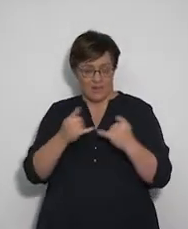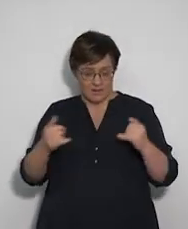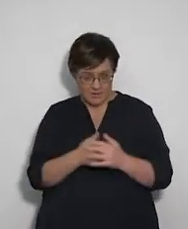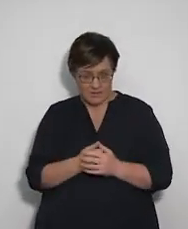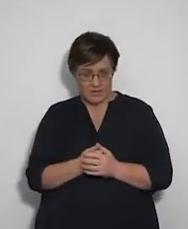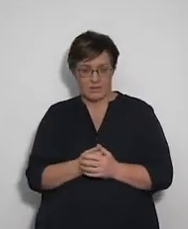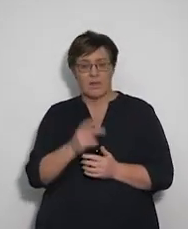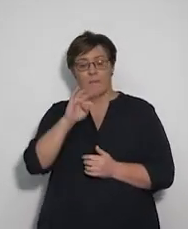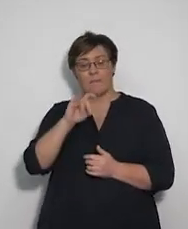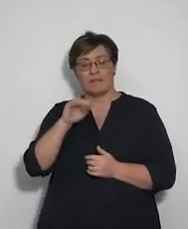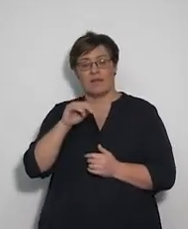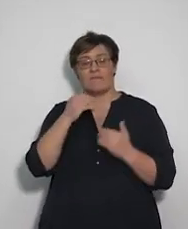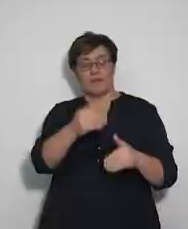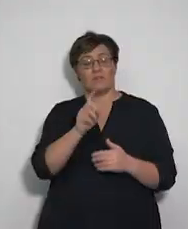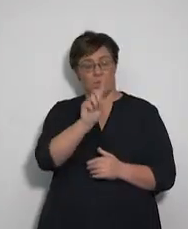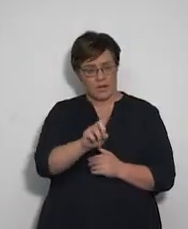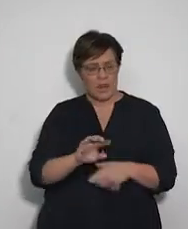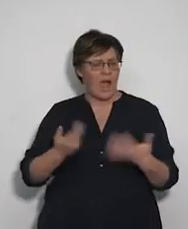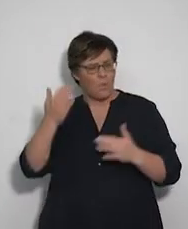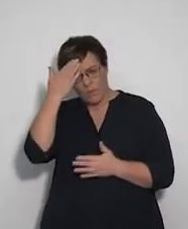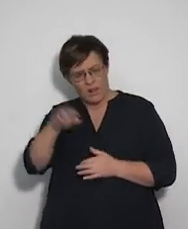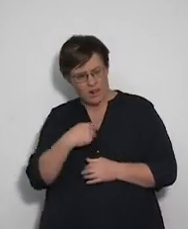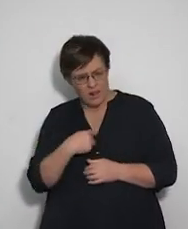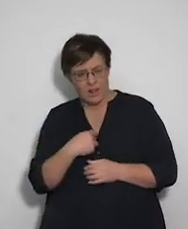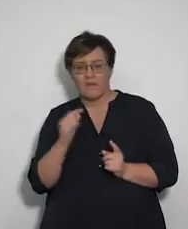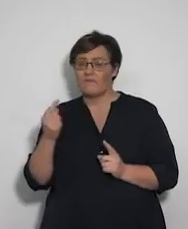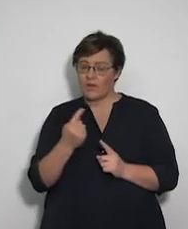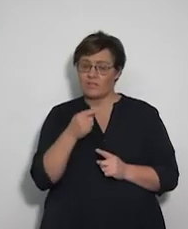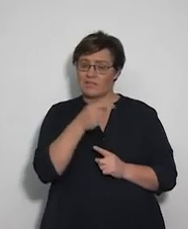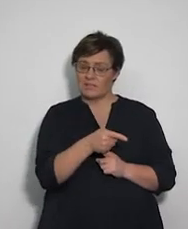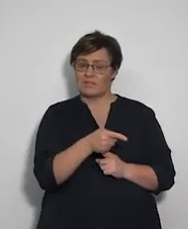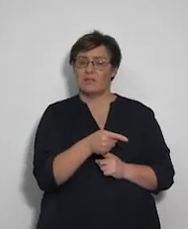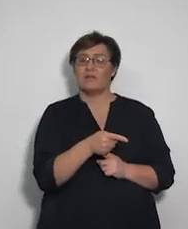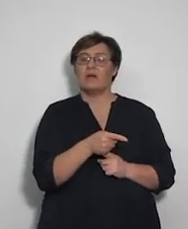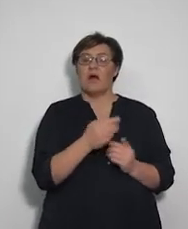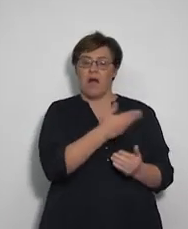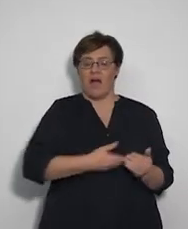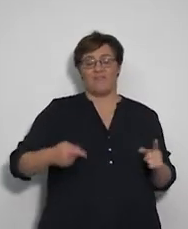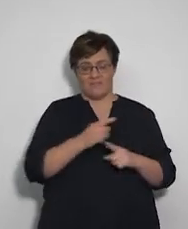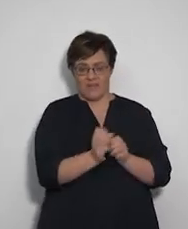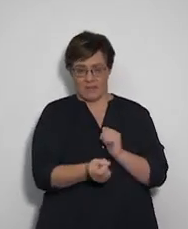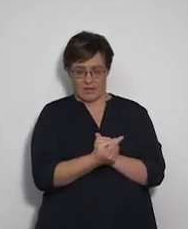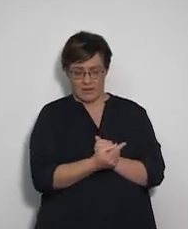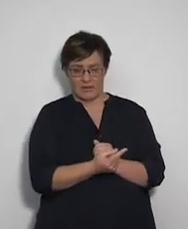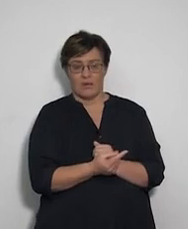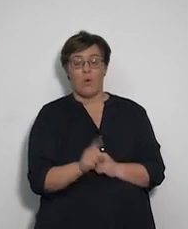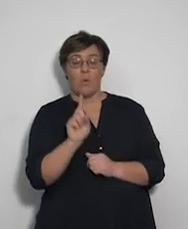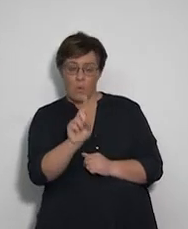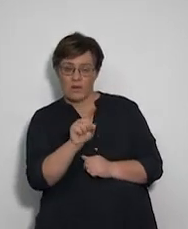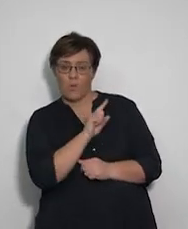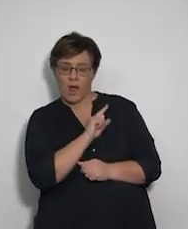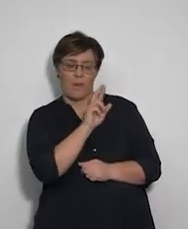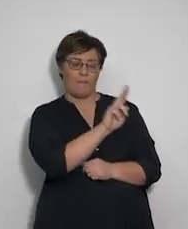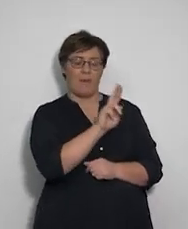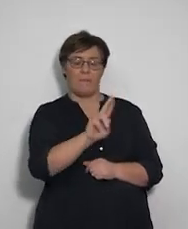would be metaphase 1. And how I know that it's metaphase 1 is, firstly, metaphase is at the equator, and 1 because we